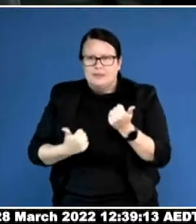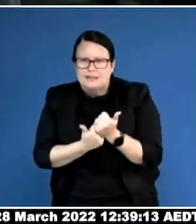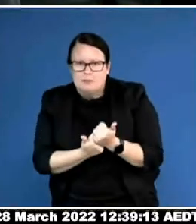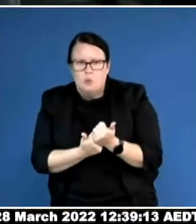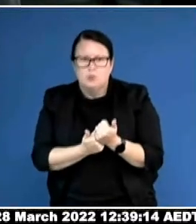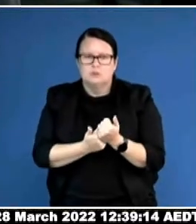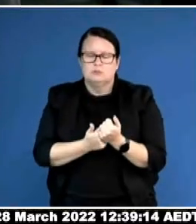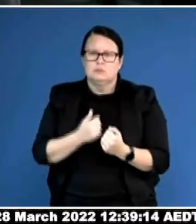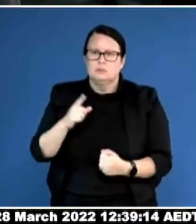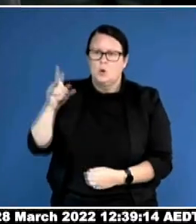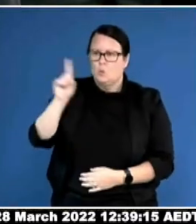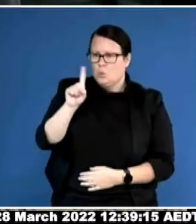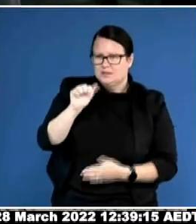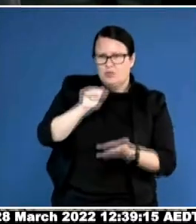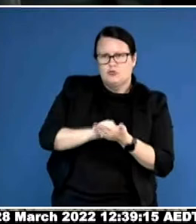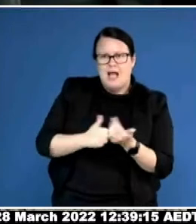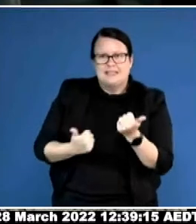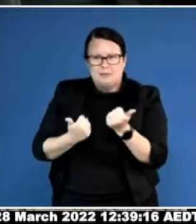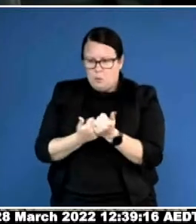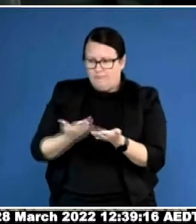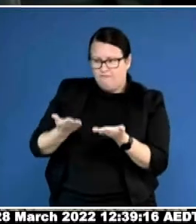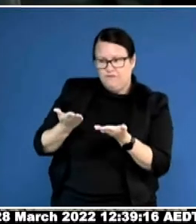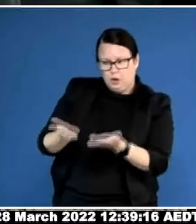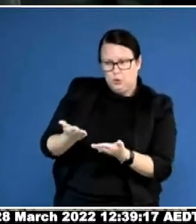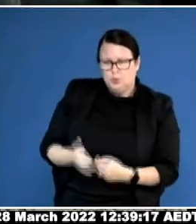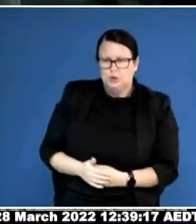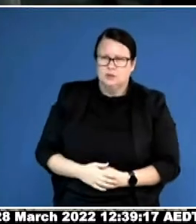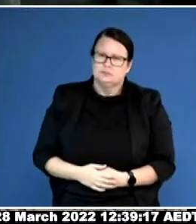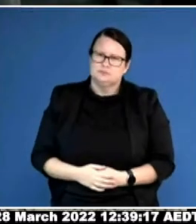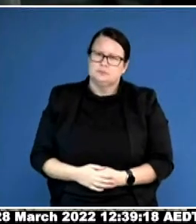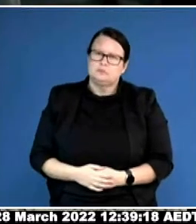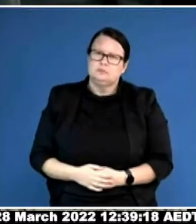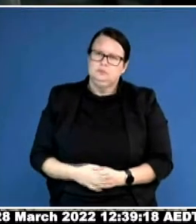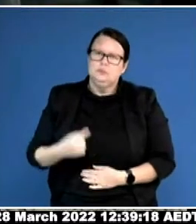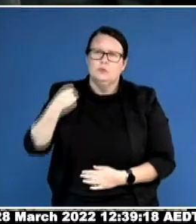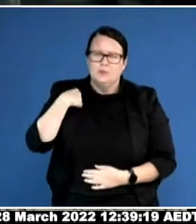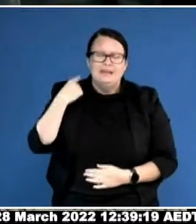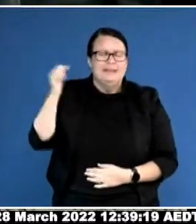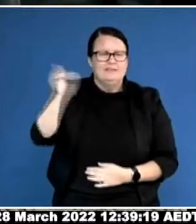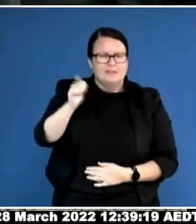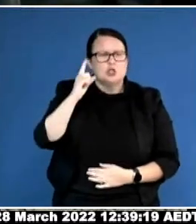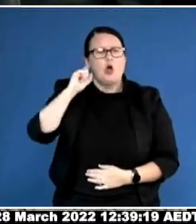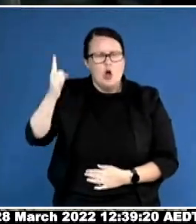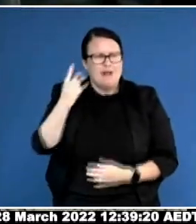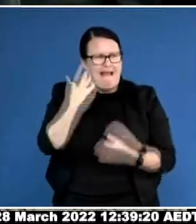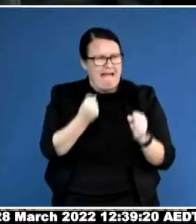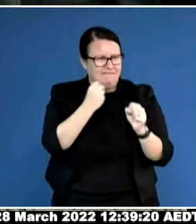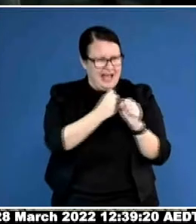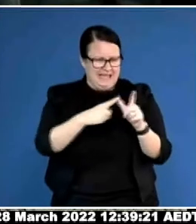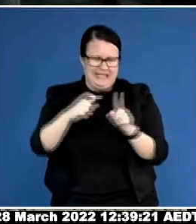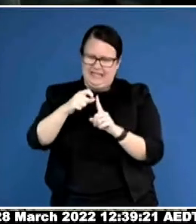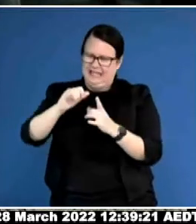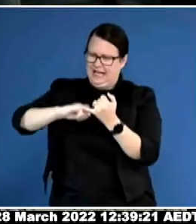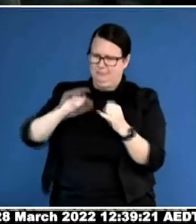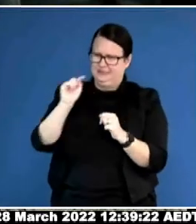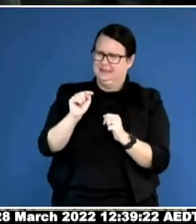look like for you at that time? We've heard there's these gaps in the supports, and often it's now